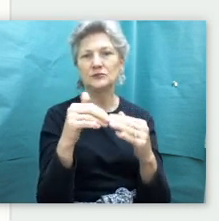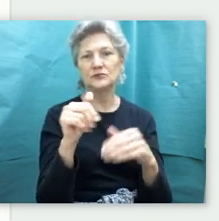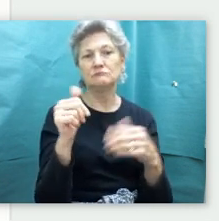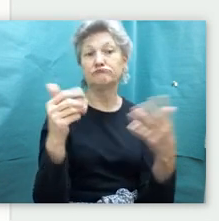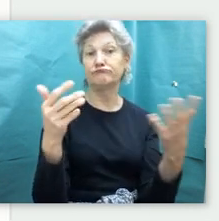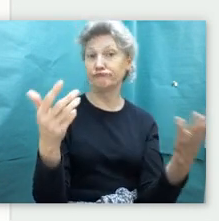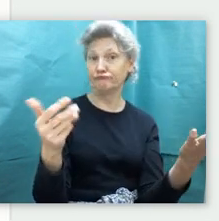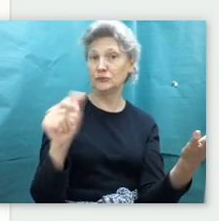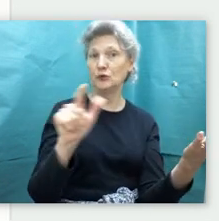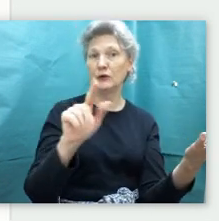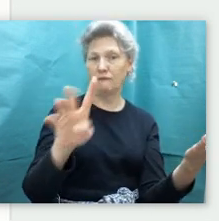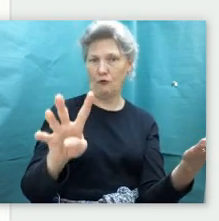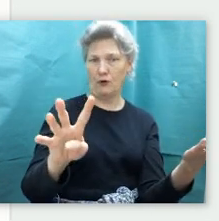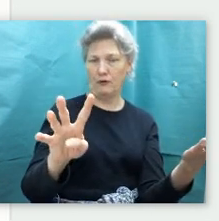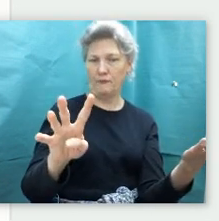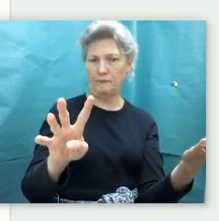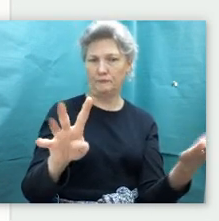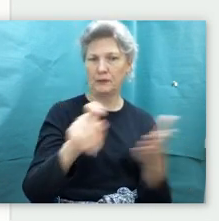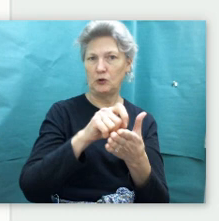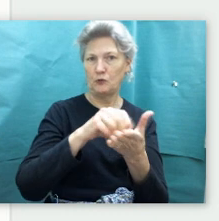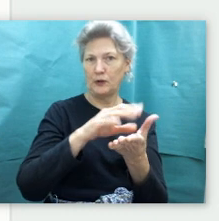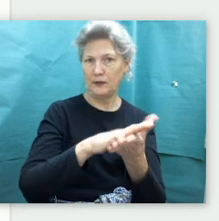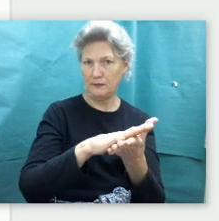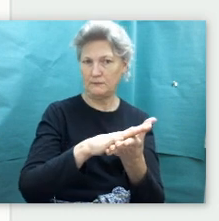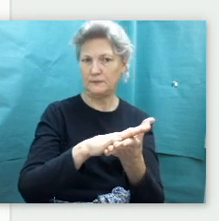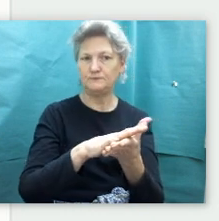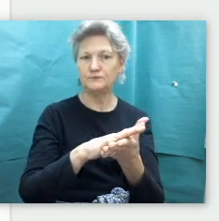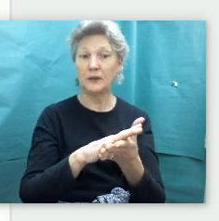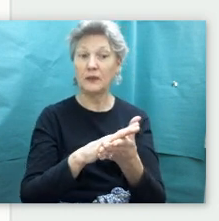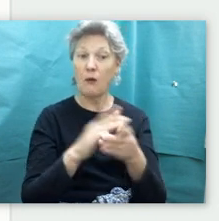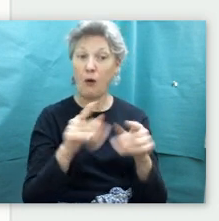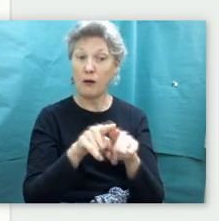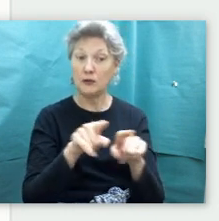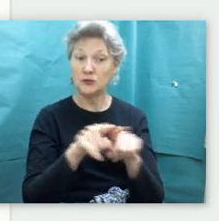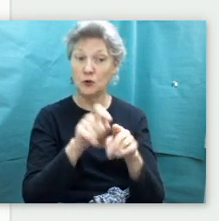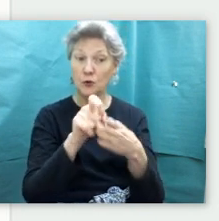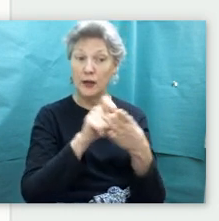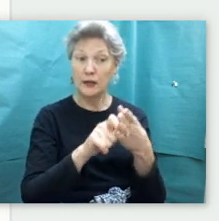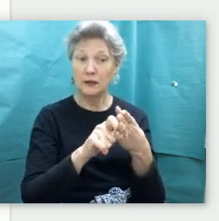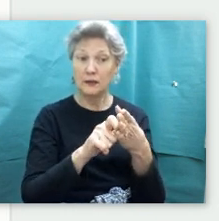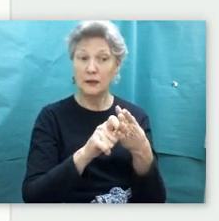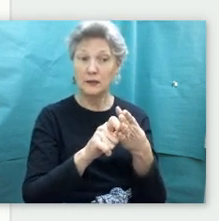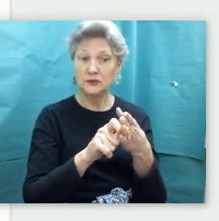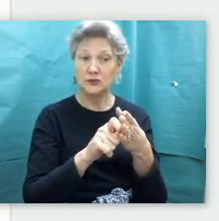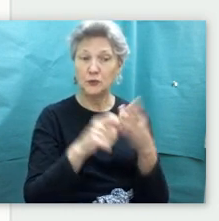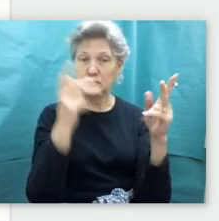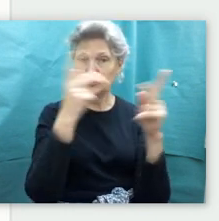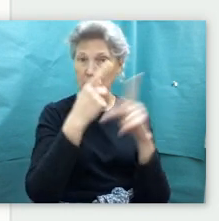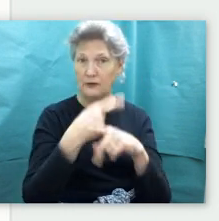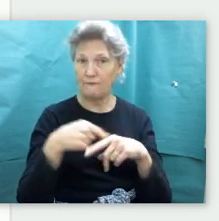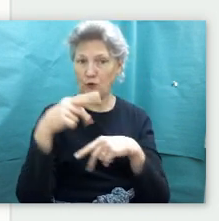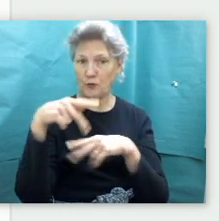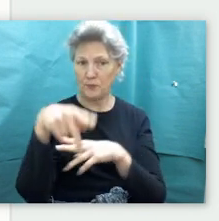is 24. I'm going to write it down here, and then I'm going to also write it up here because we were solving for